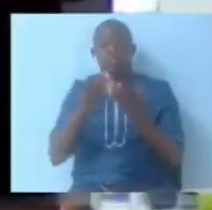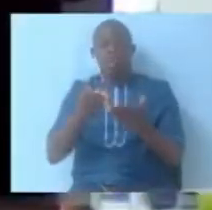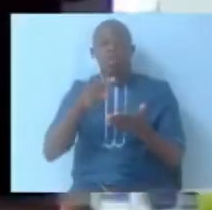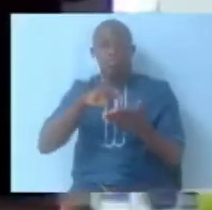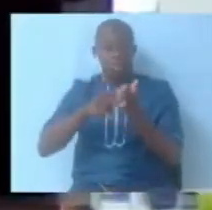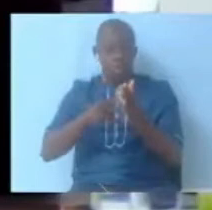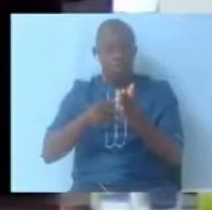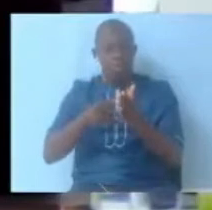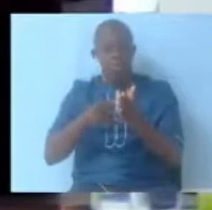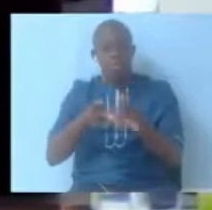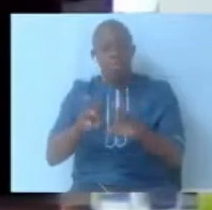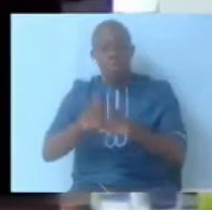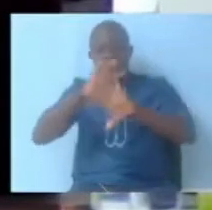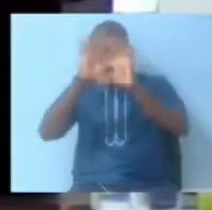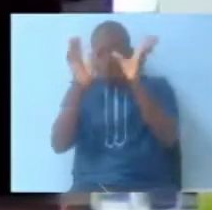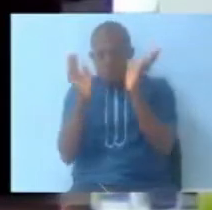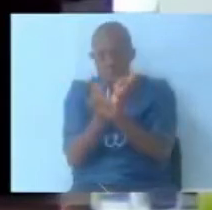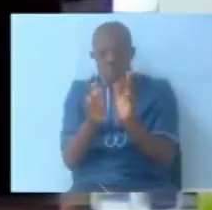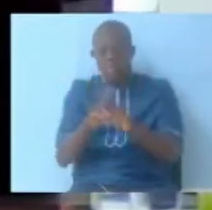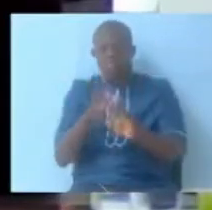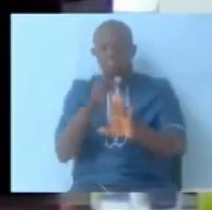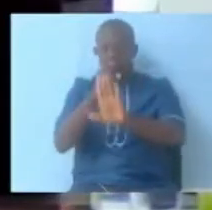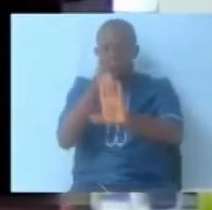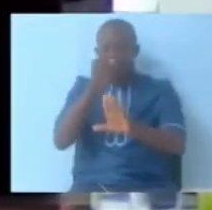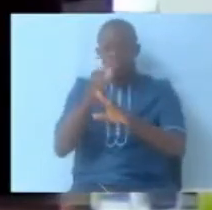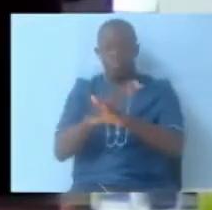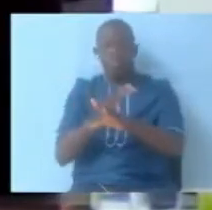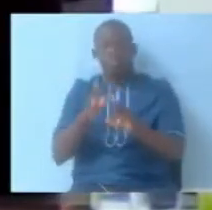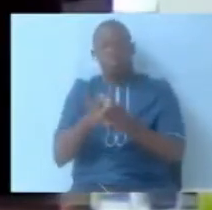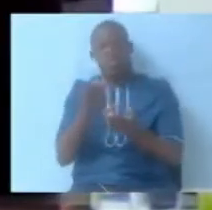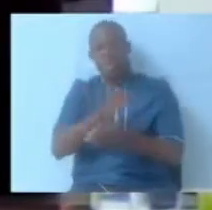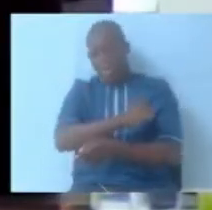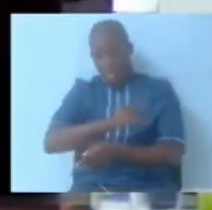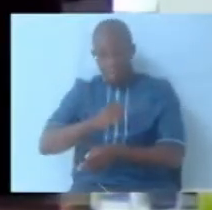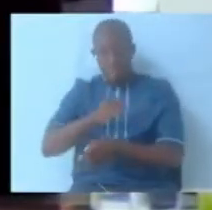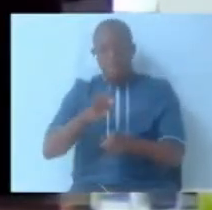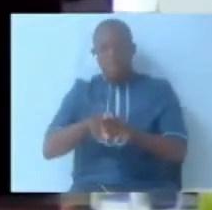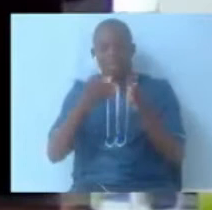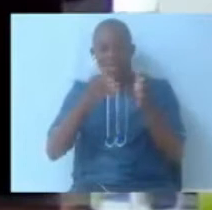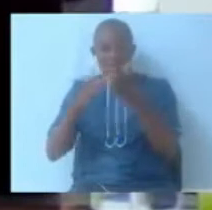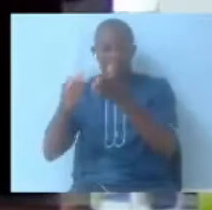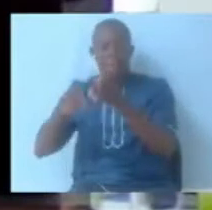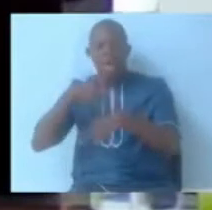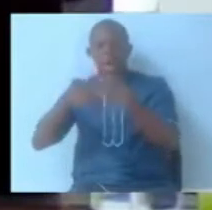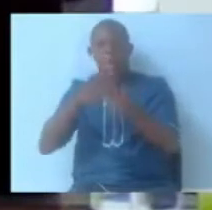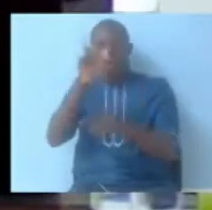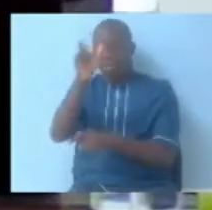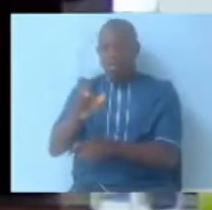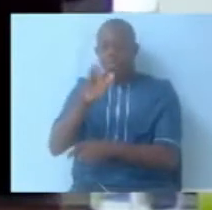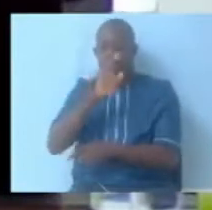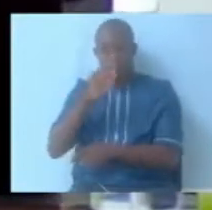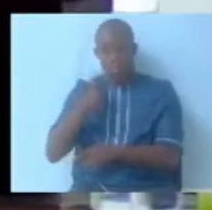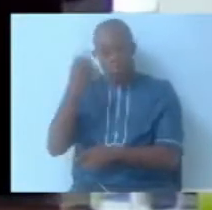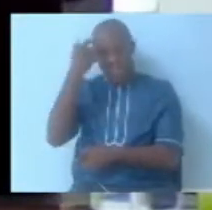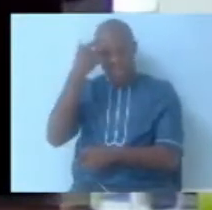protective safeguards that were in place during the criminal justice system for accused persons were no longer available to them at this